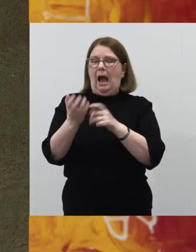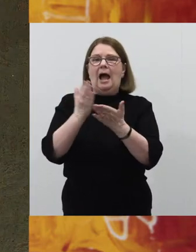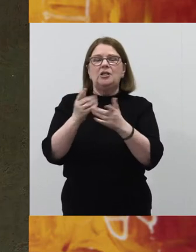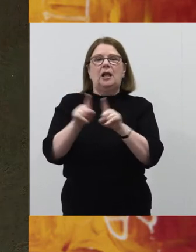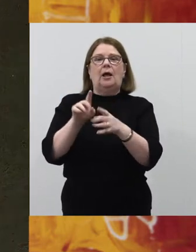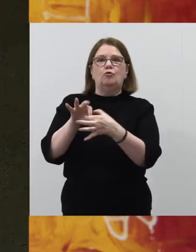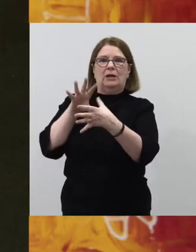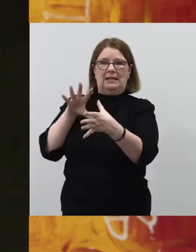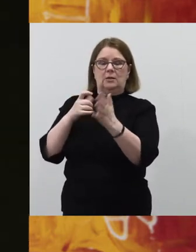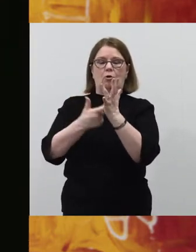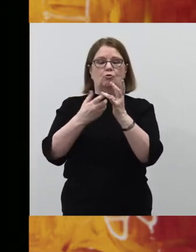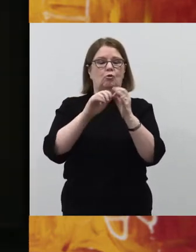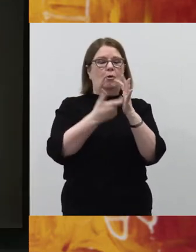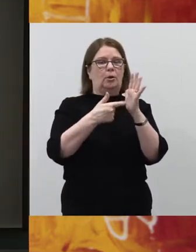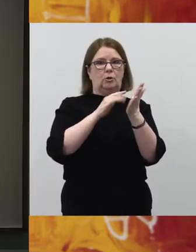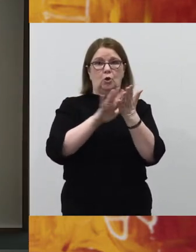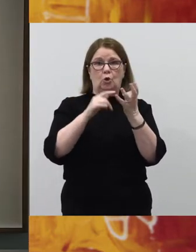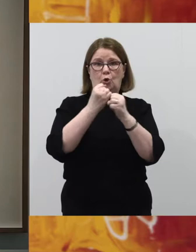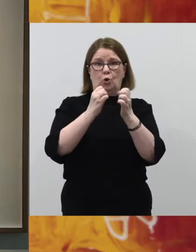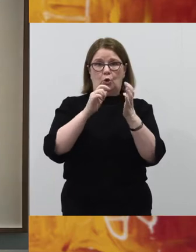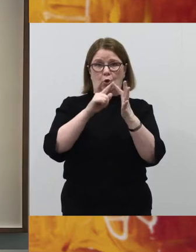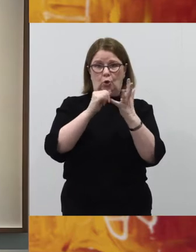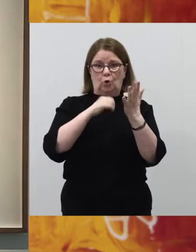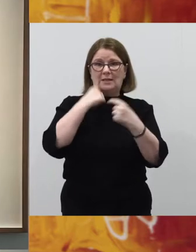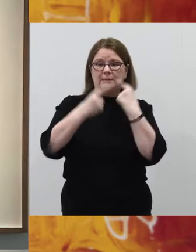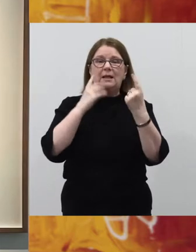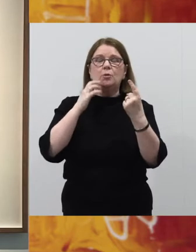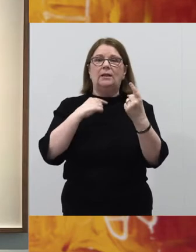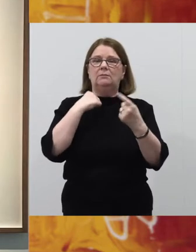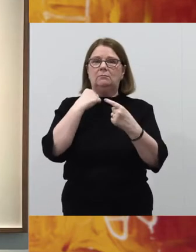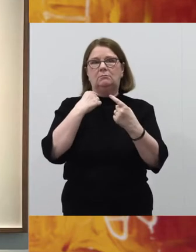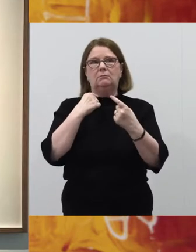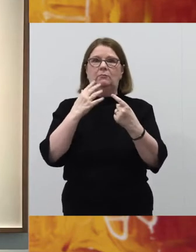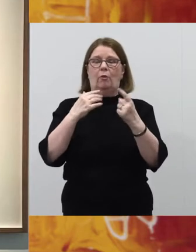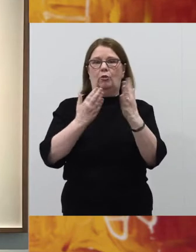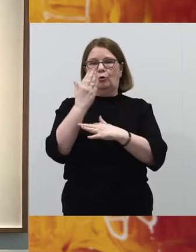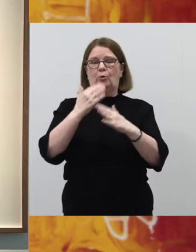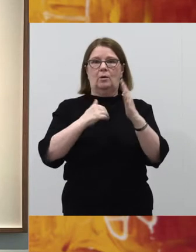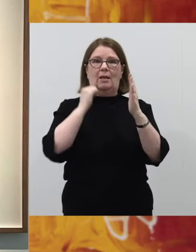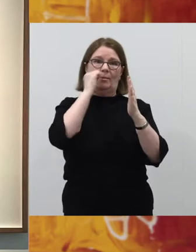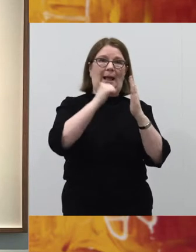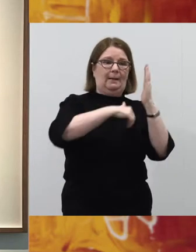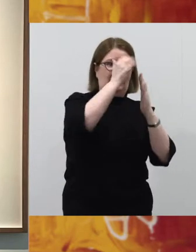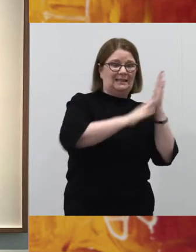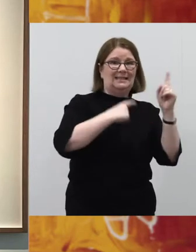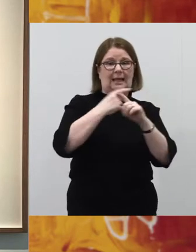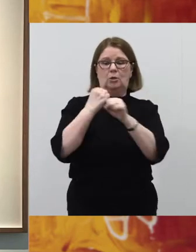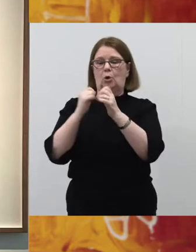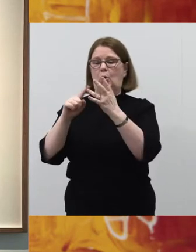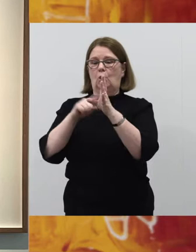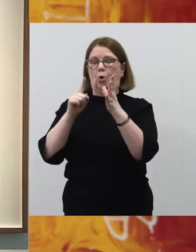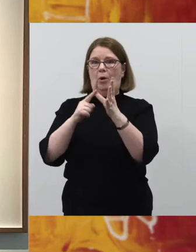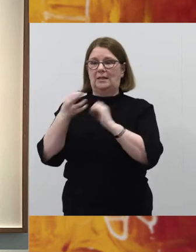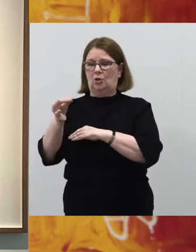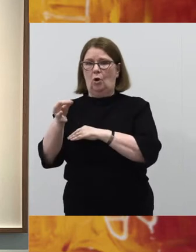The emotional release that is concomitant with this process is vital to growth through acceptance, resolution, and forgiveness,